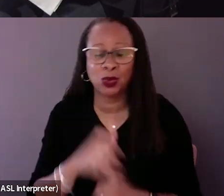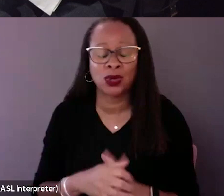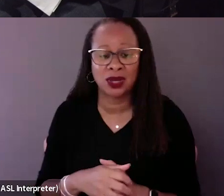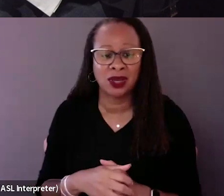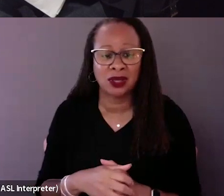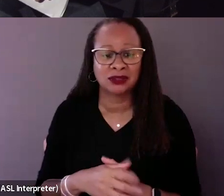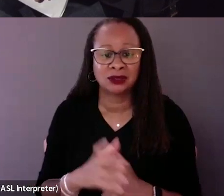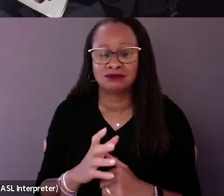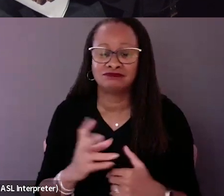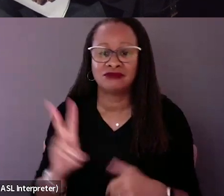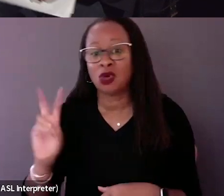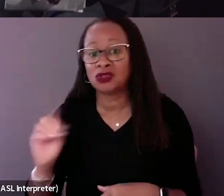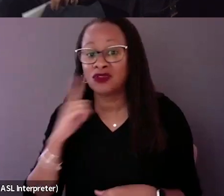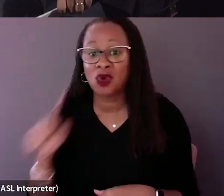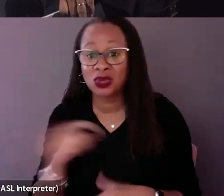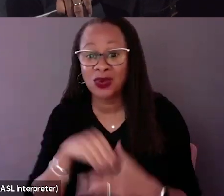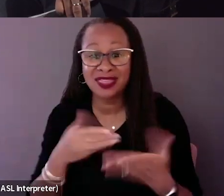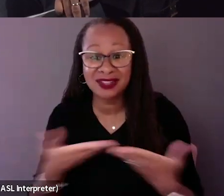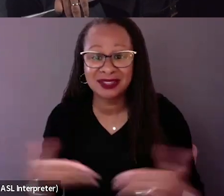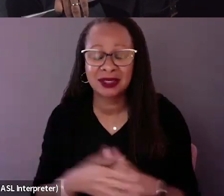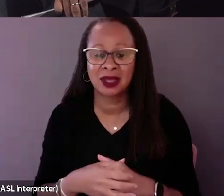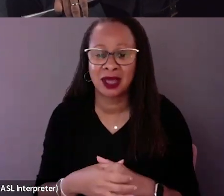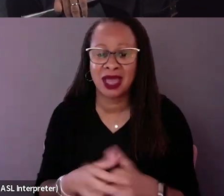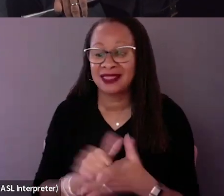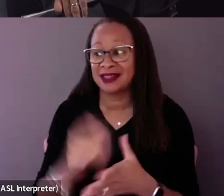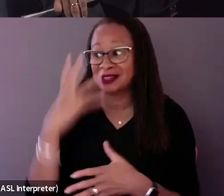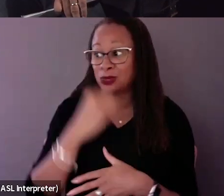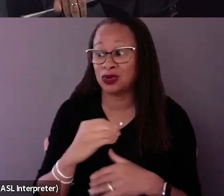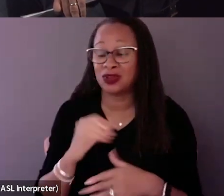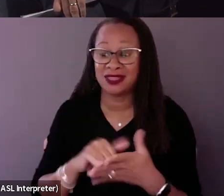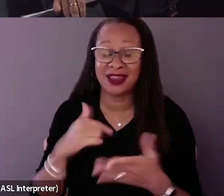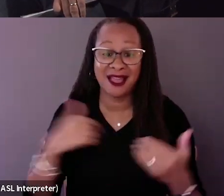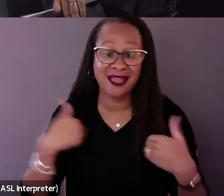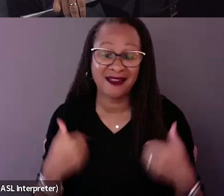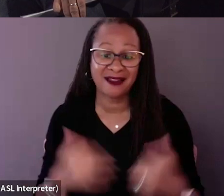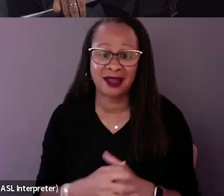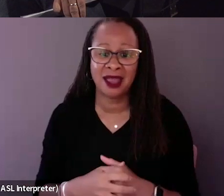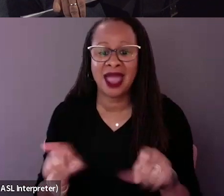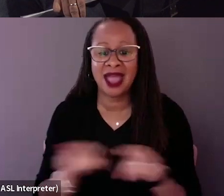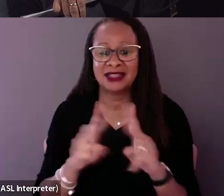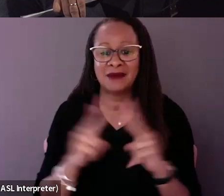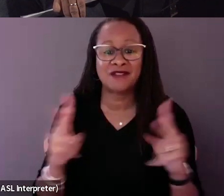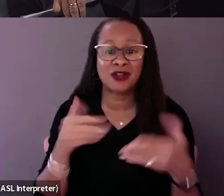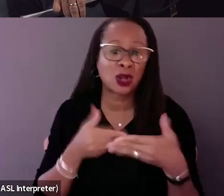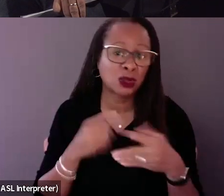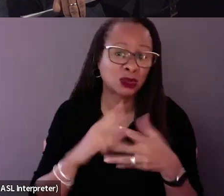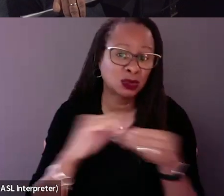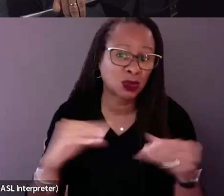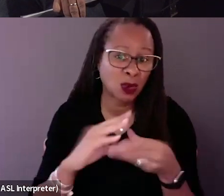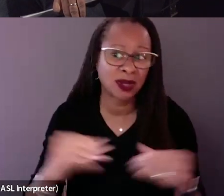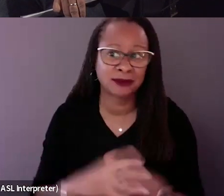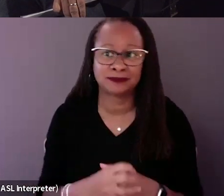this, Jesse? Yeah, well, that's the luxury, I guess, that I had being very close to this story.